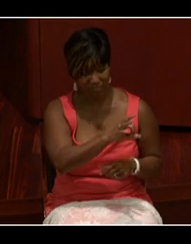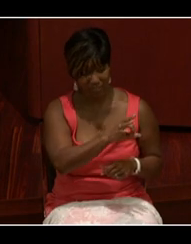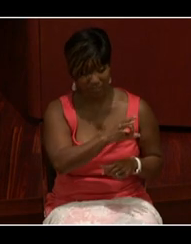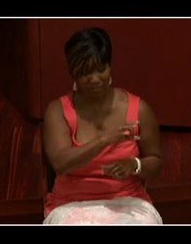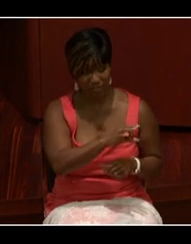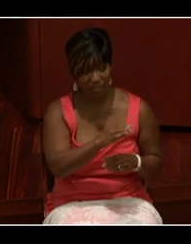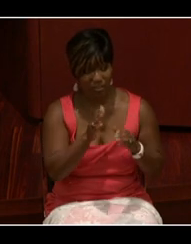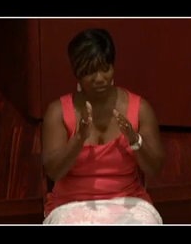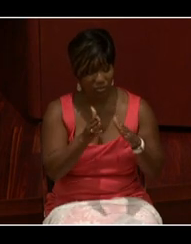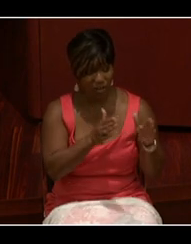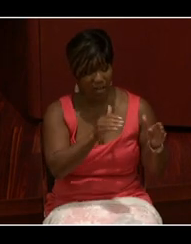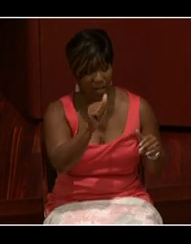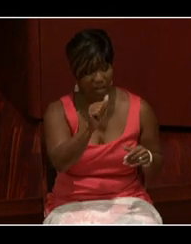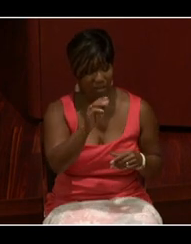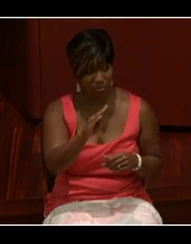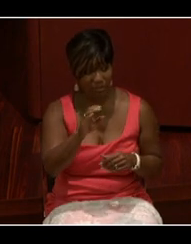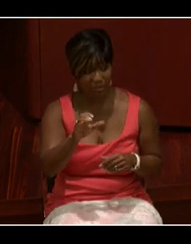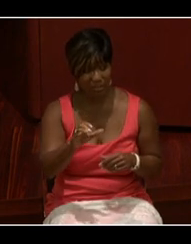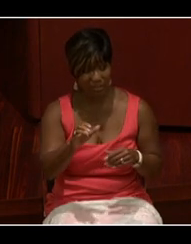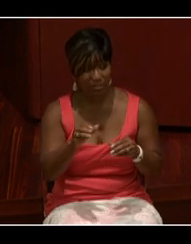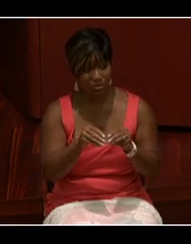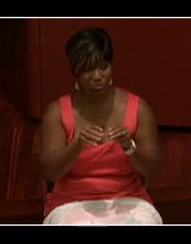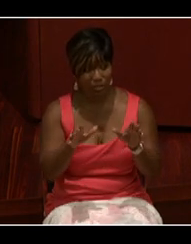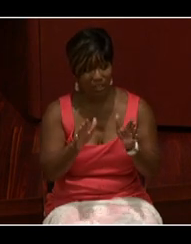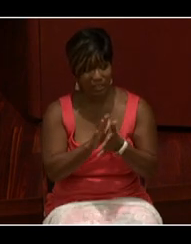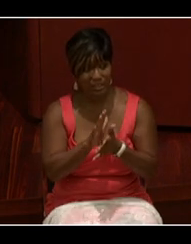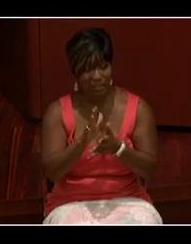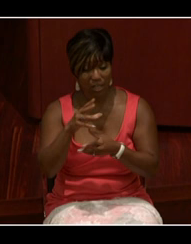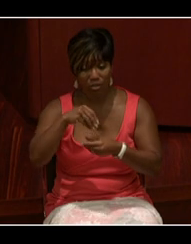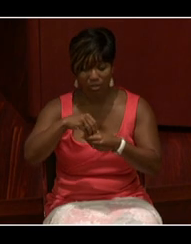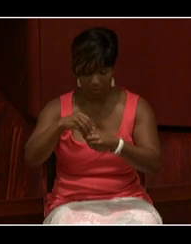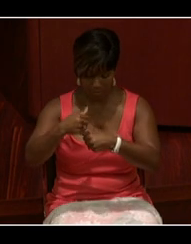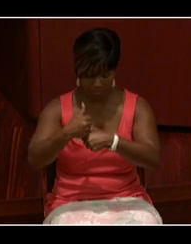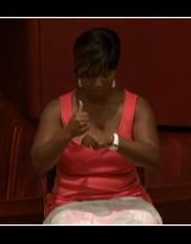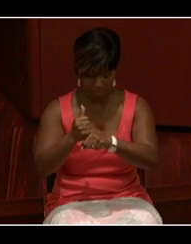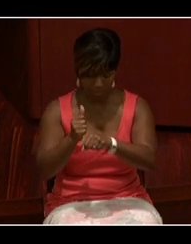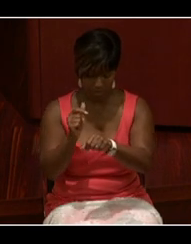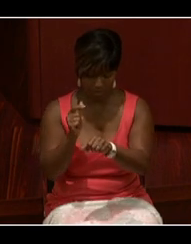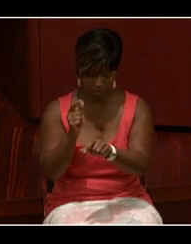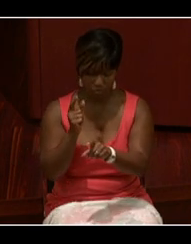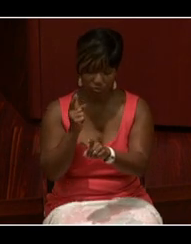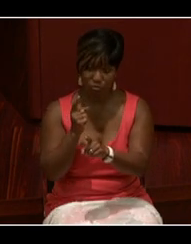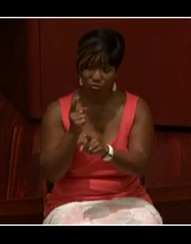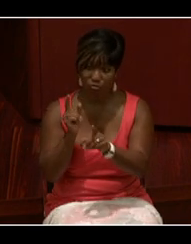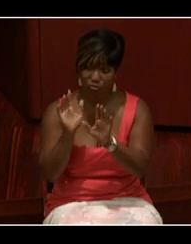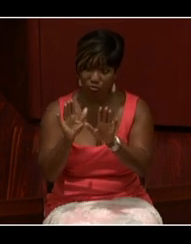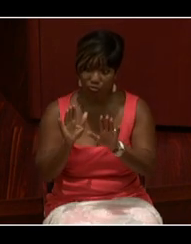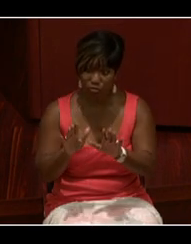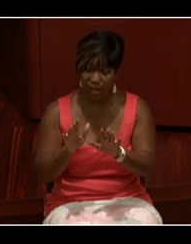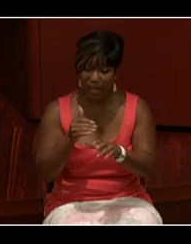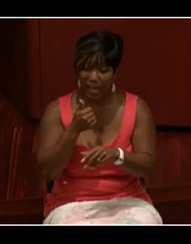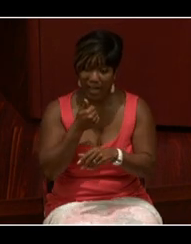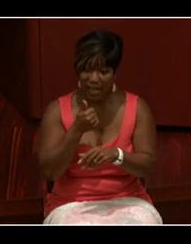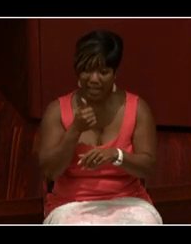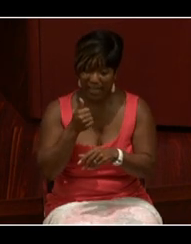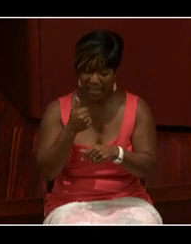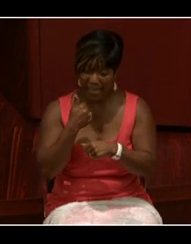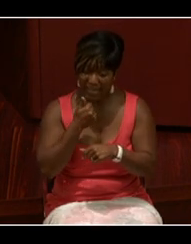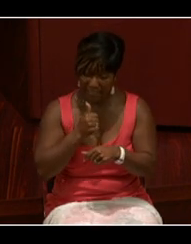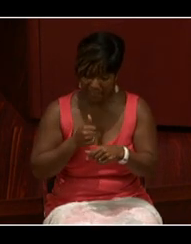by inmate surname, but these spreadsheets also include the inmate's race, age at sentencing, court were sentenced from,